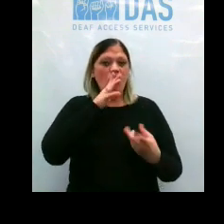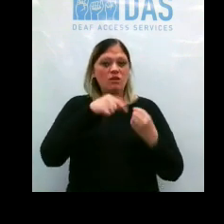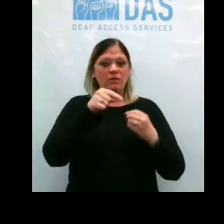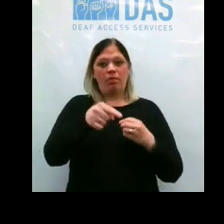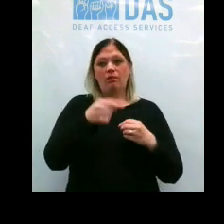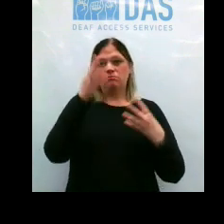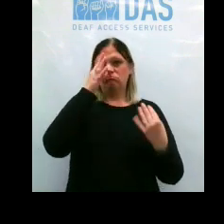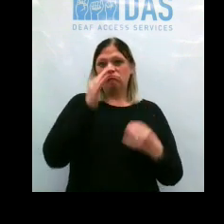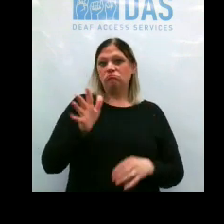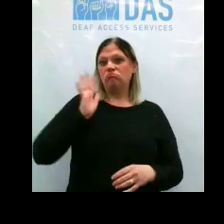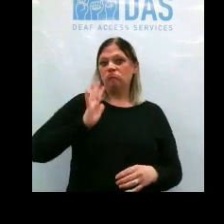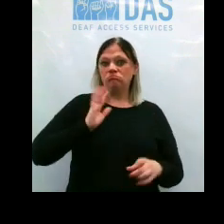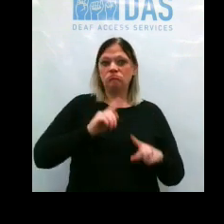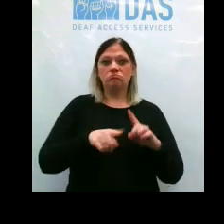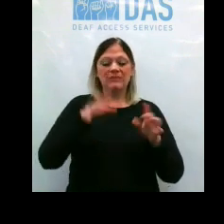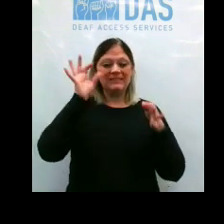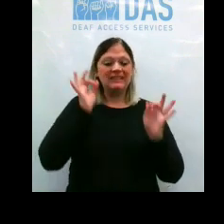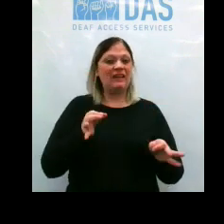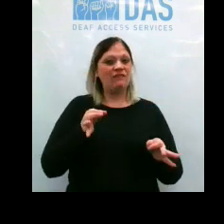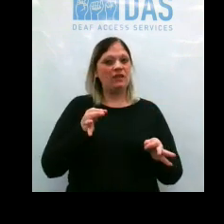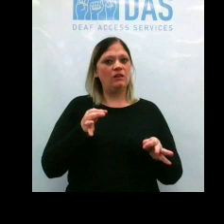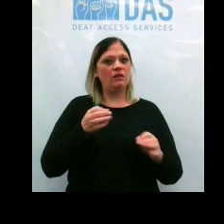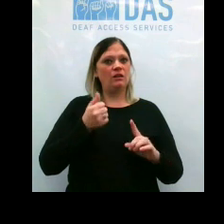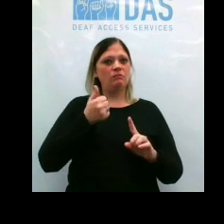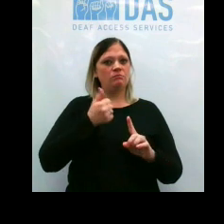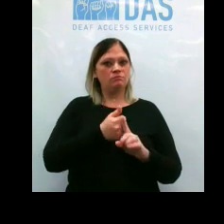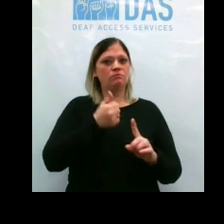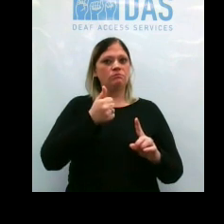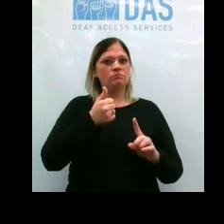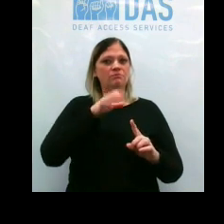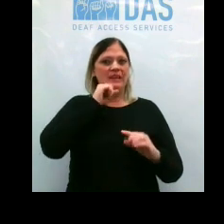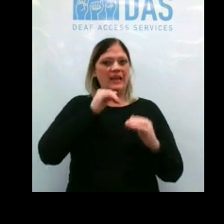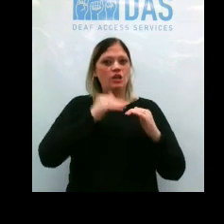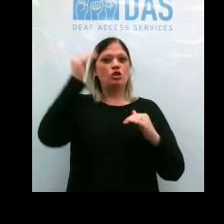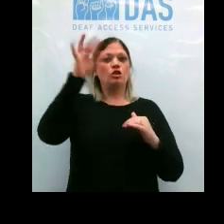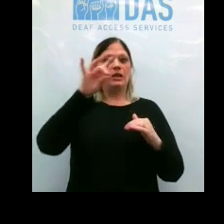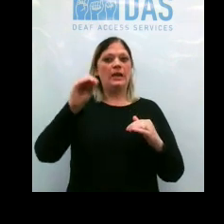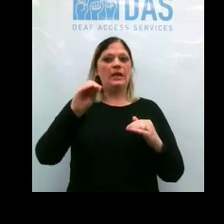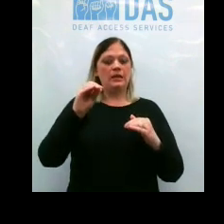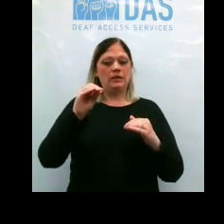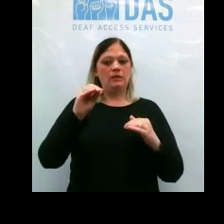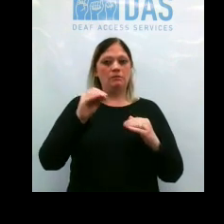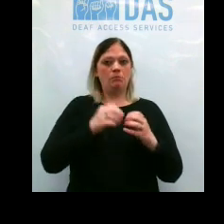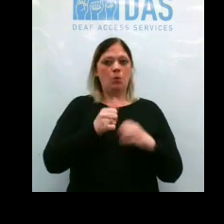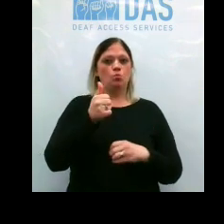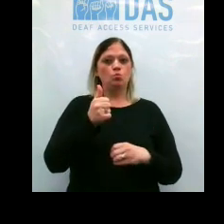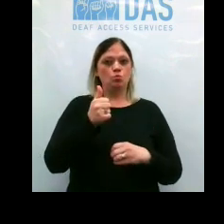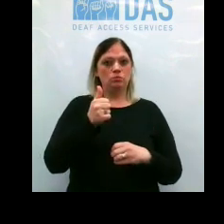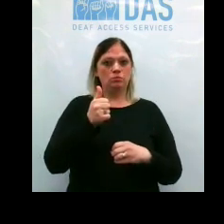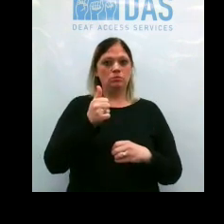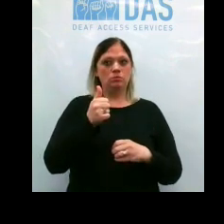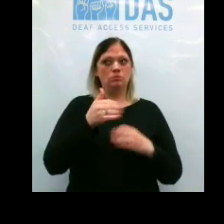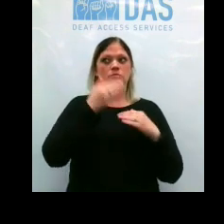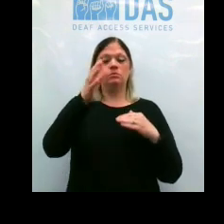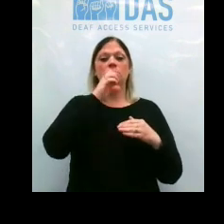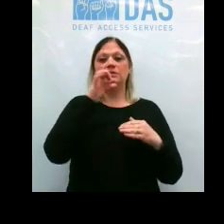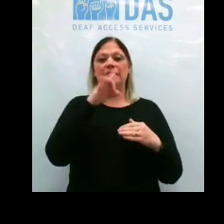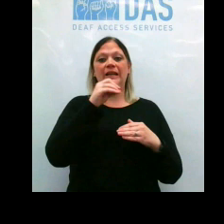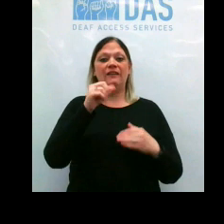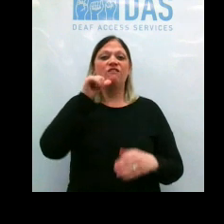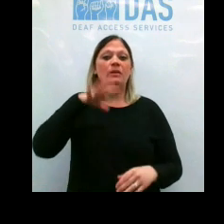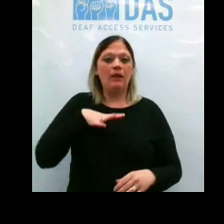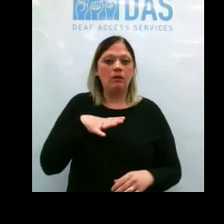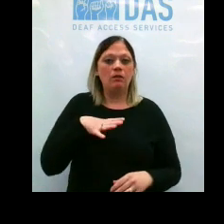past, but it is definitely striking those that are over the age of 80 significantly, and a majority of those over the age of 80 are females